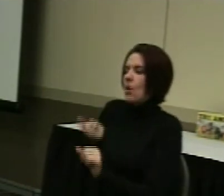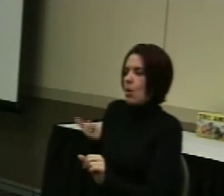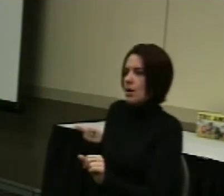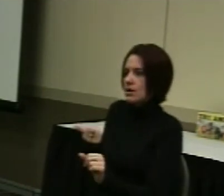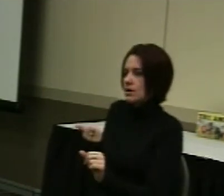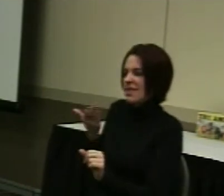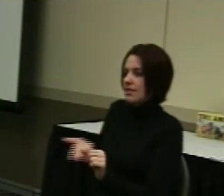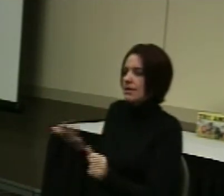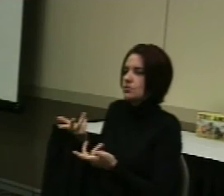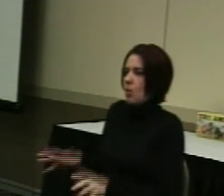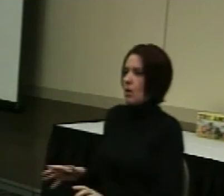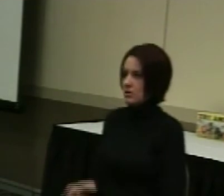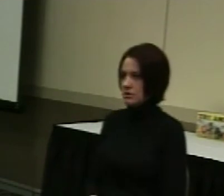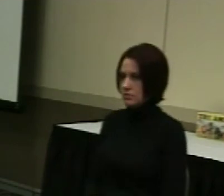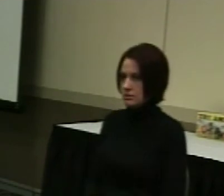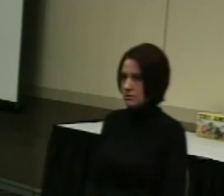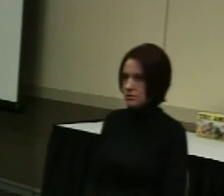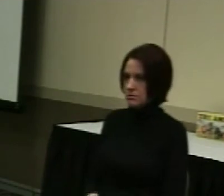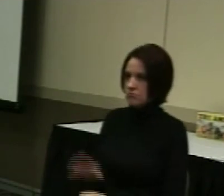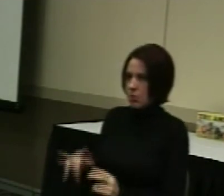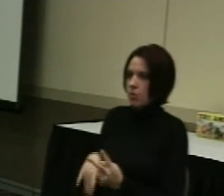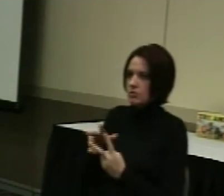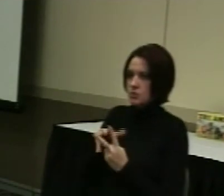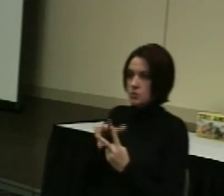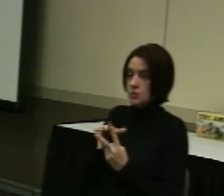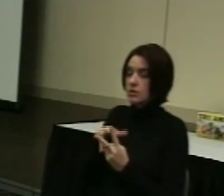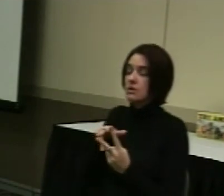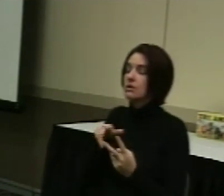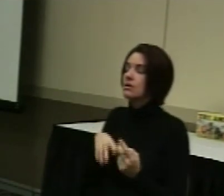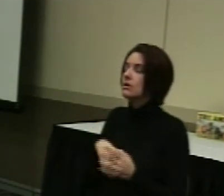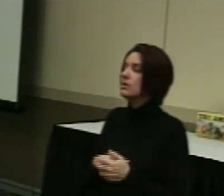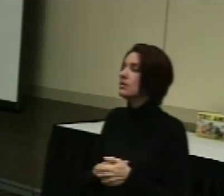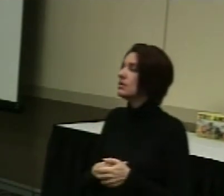want. Right? So the children